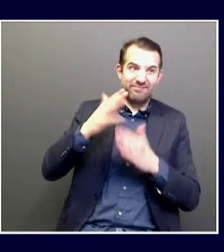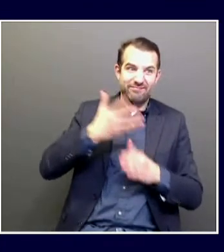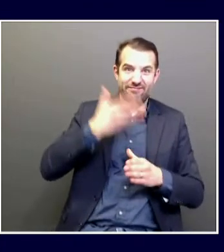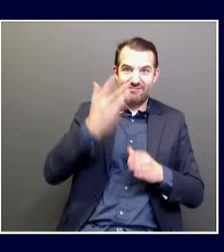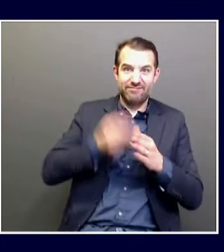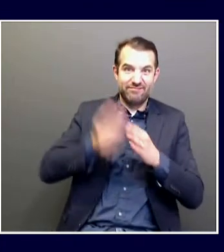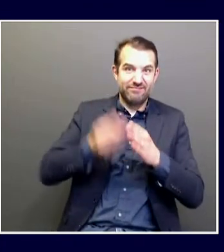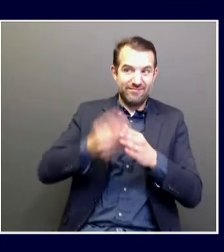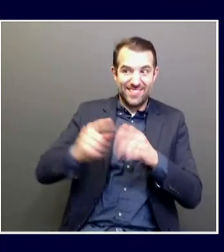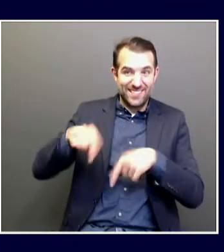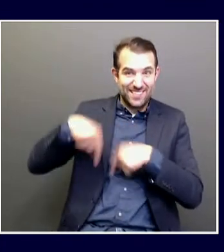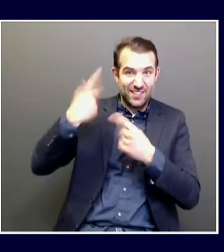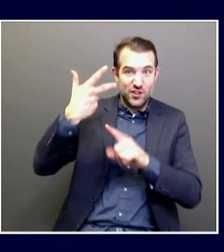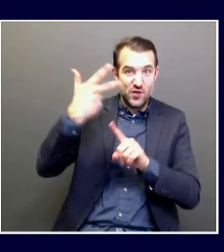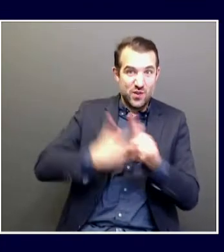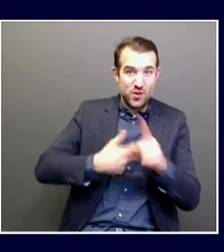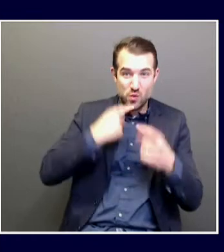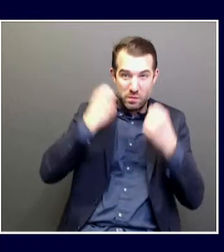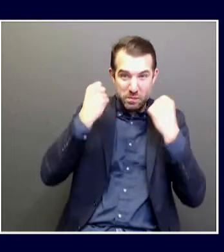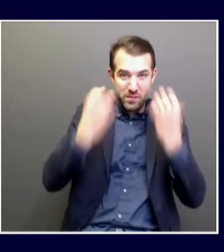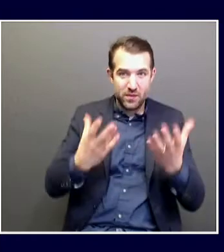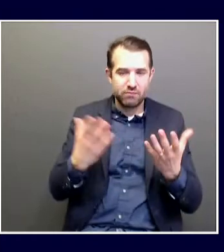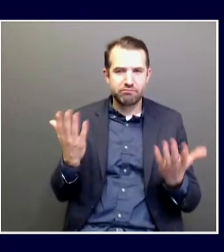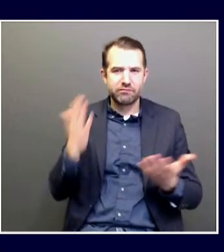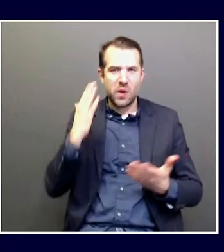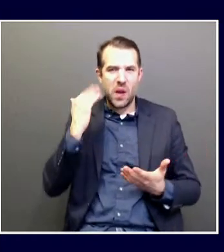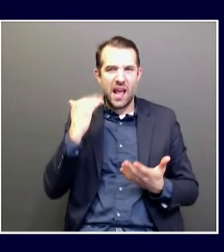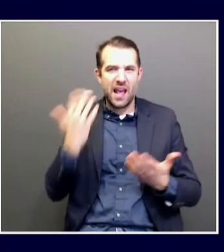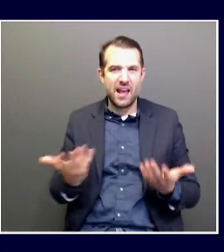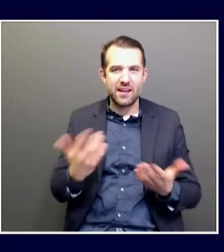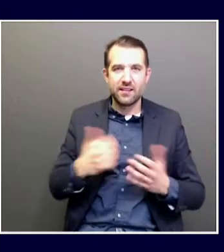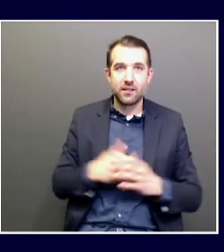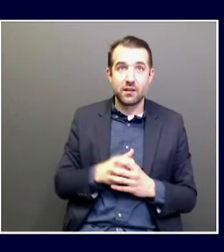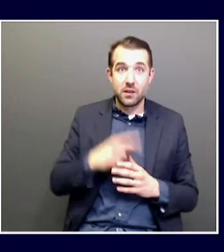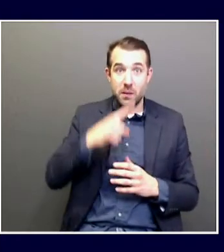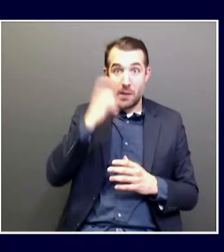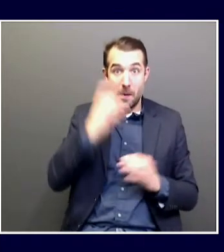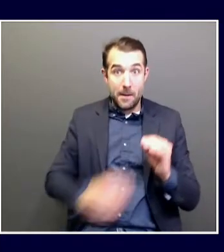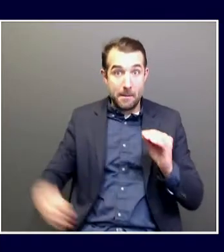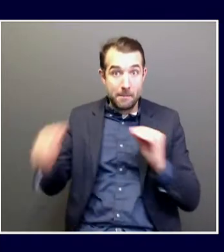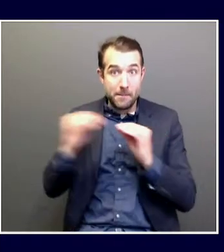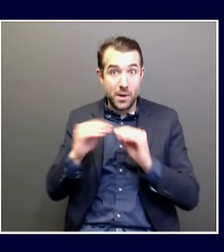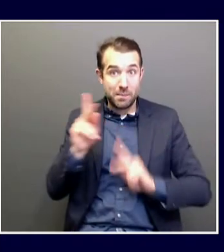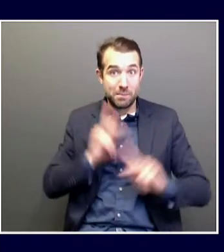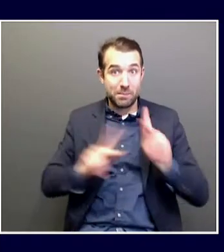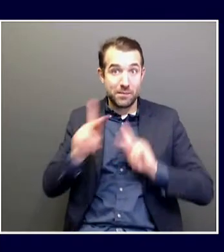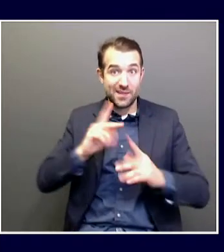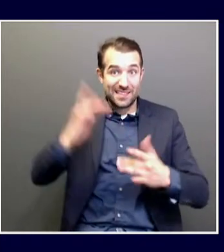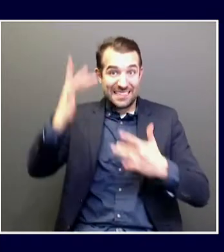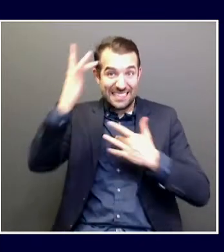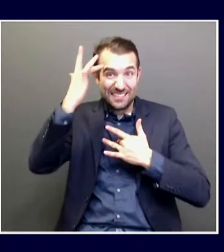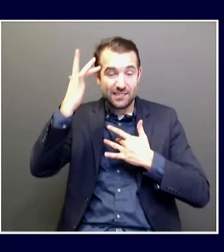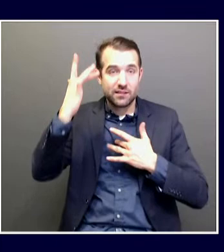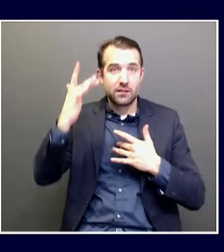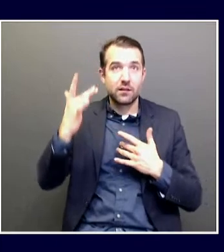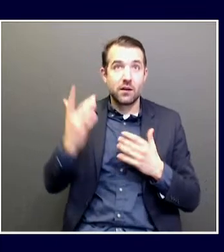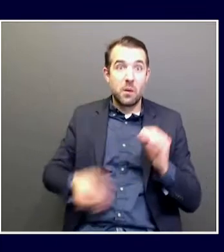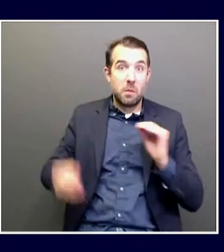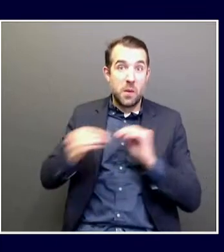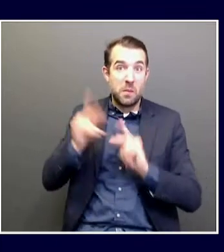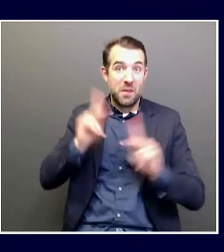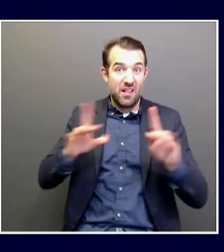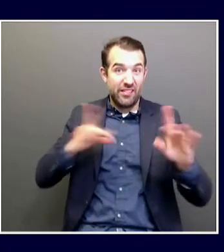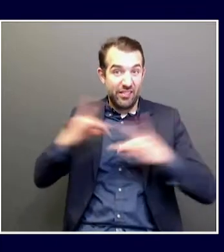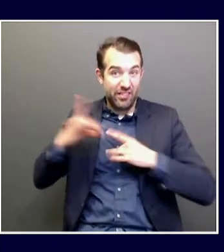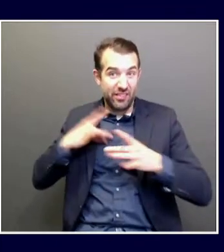as to why. Is it just a numbers game? More people are getting contracting the virus, therefore getting hospitalized and therefore dying